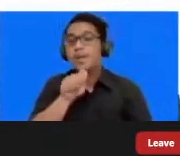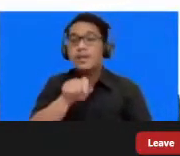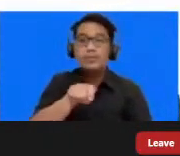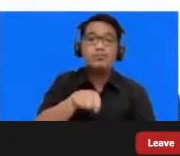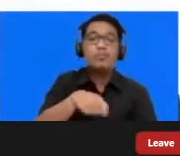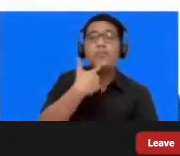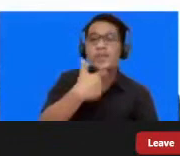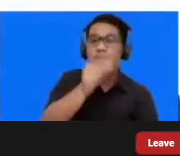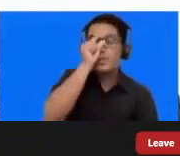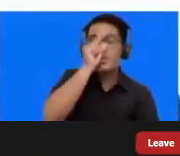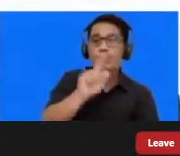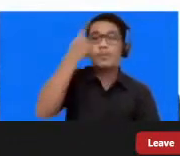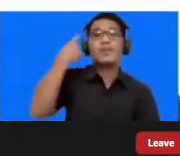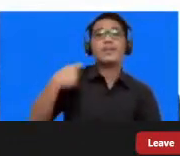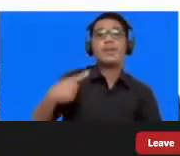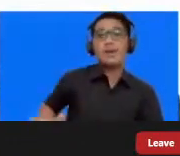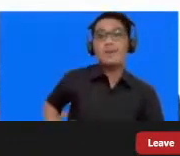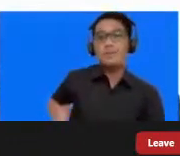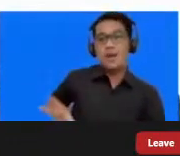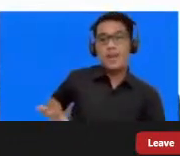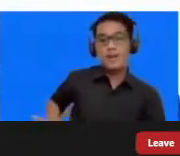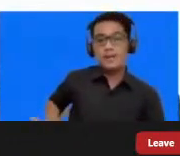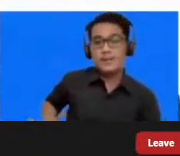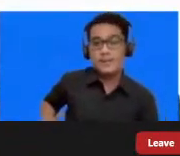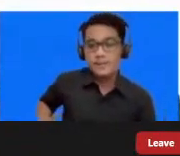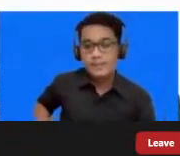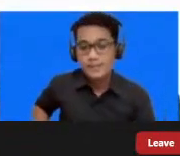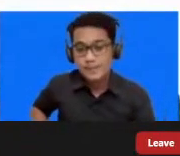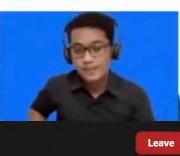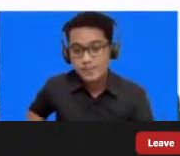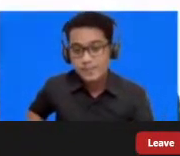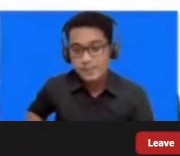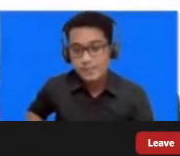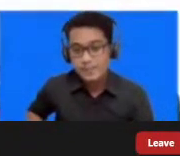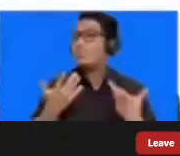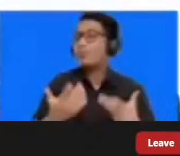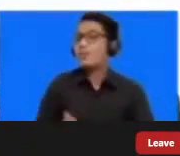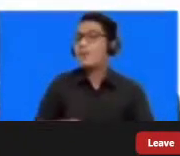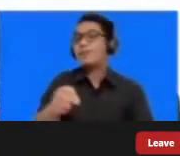has clearly mentioned about this mandate and how